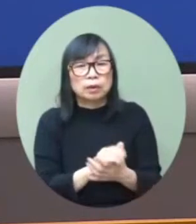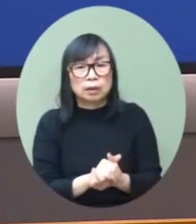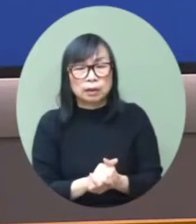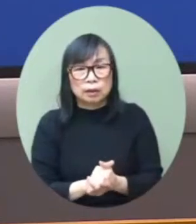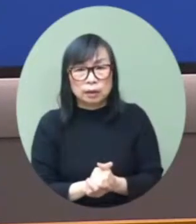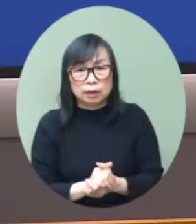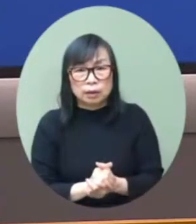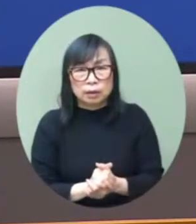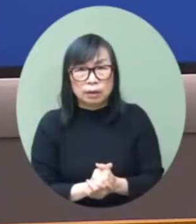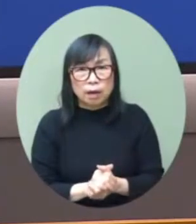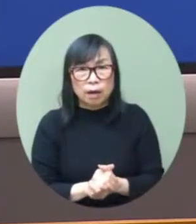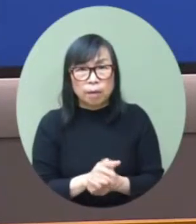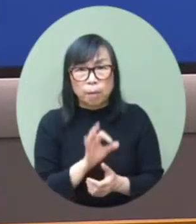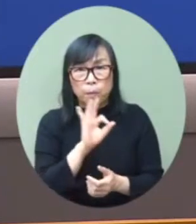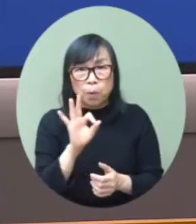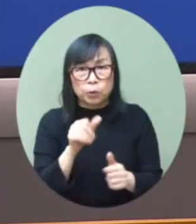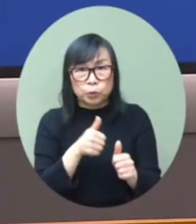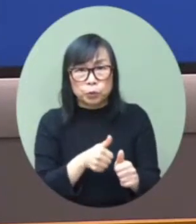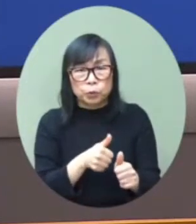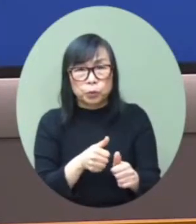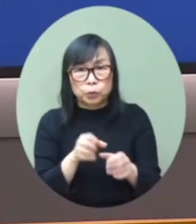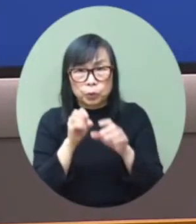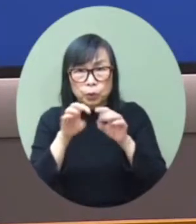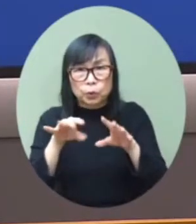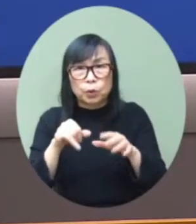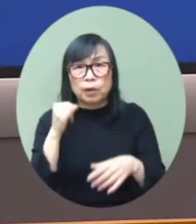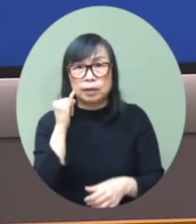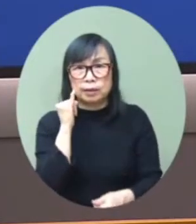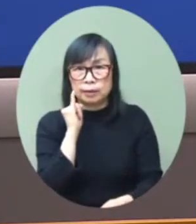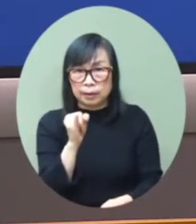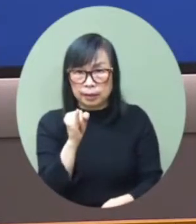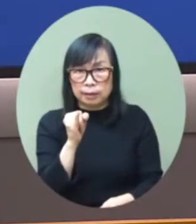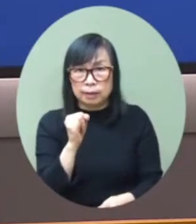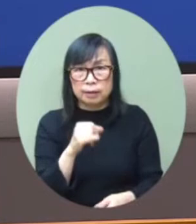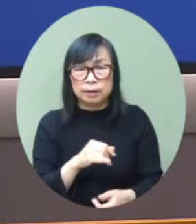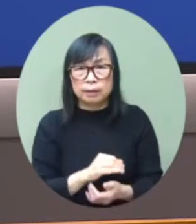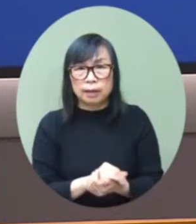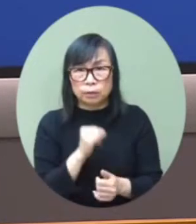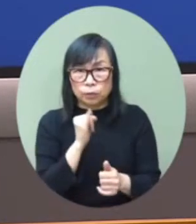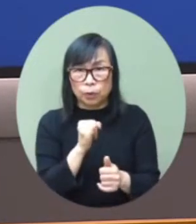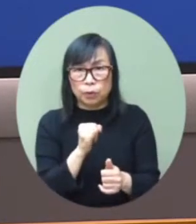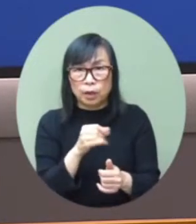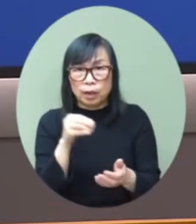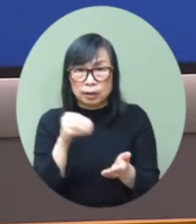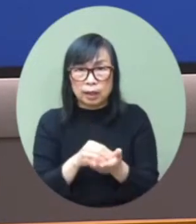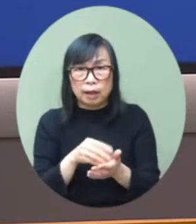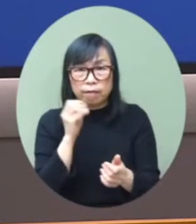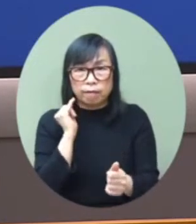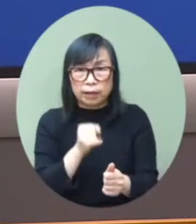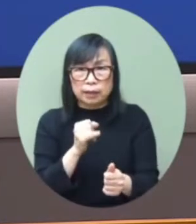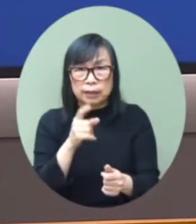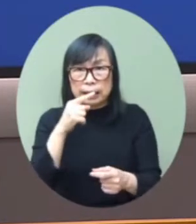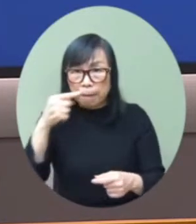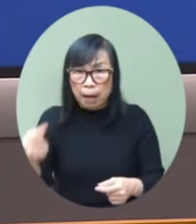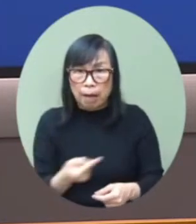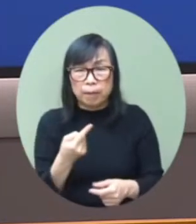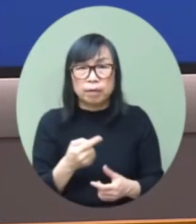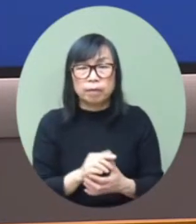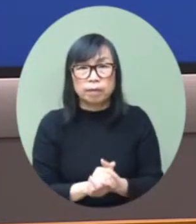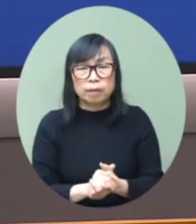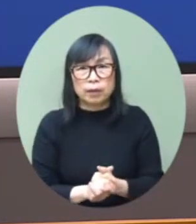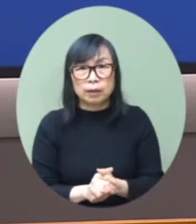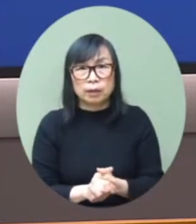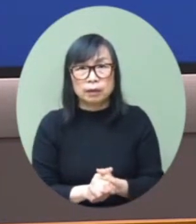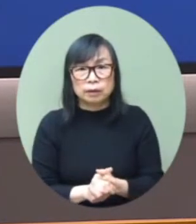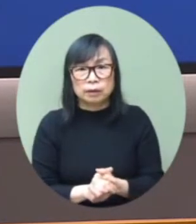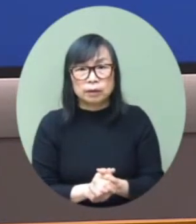SMS. That means they did not comply with the order. This is actually a criminal offense and with a fixed penalty